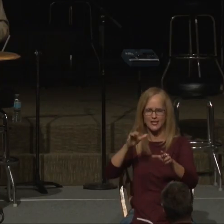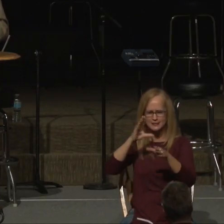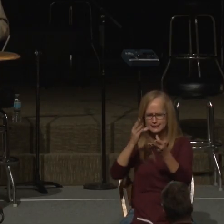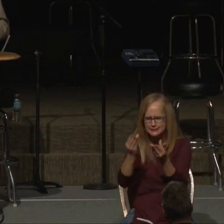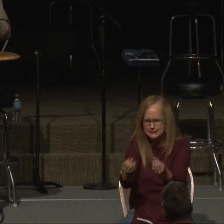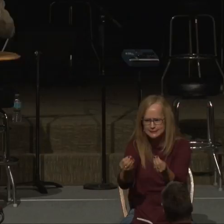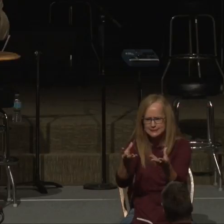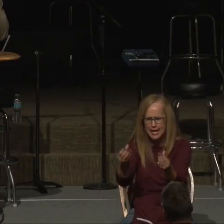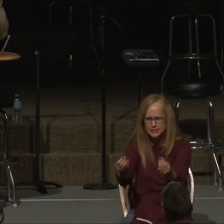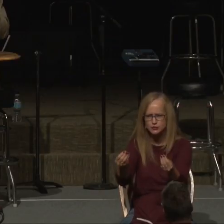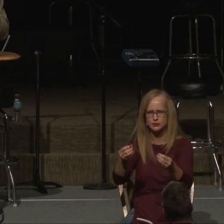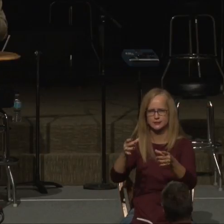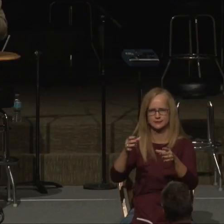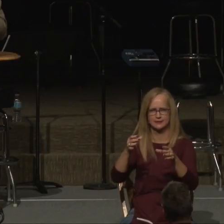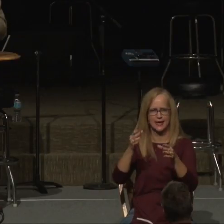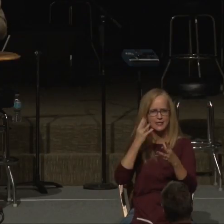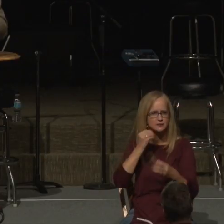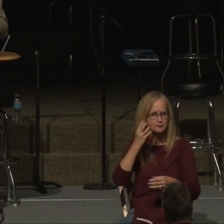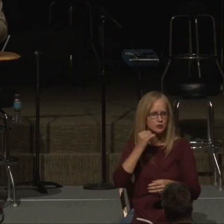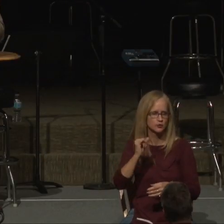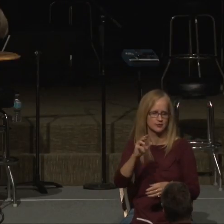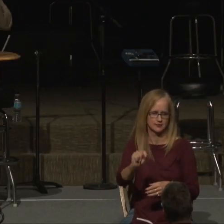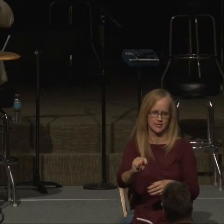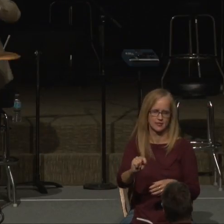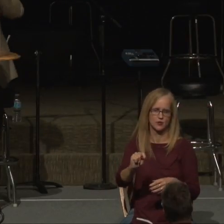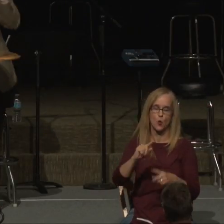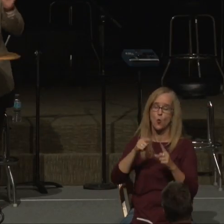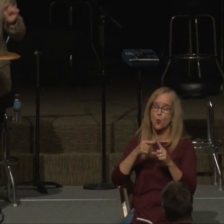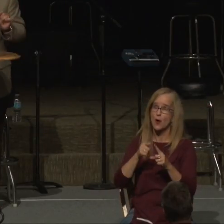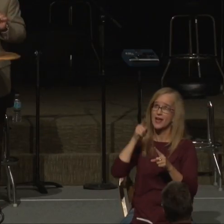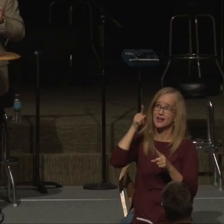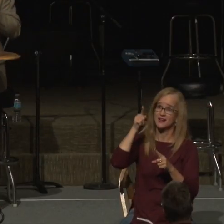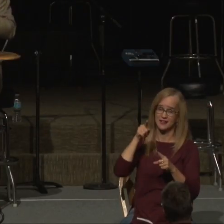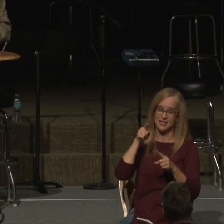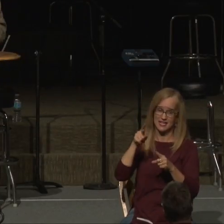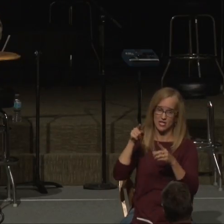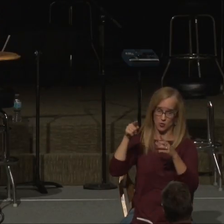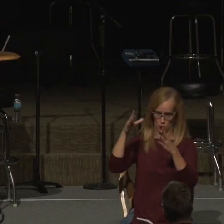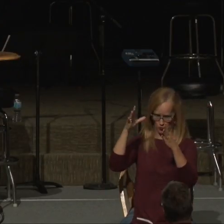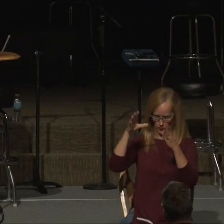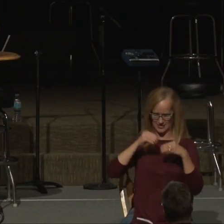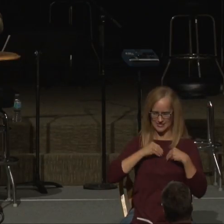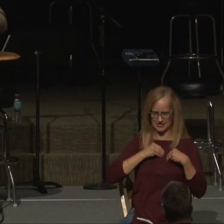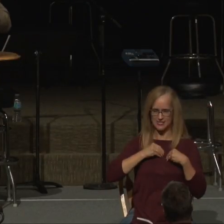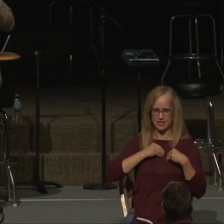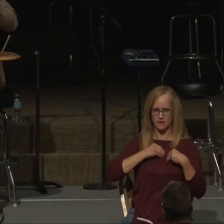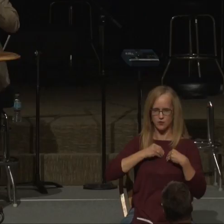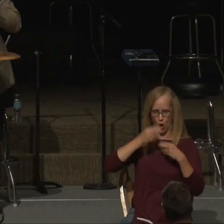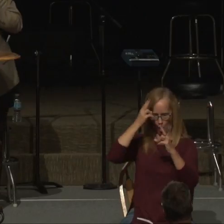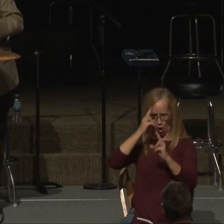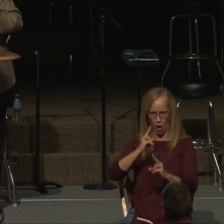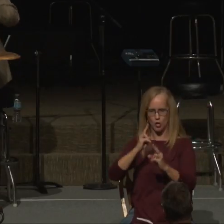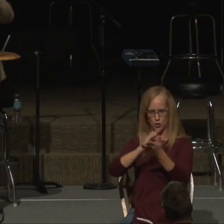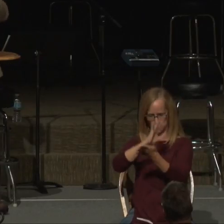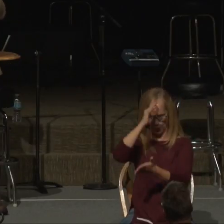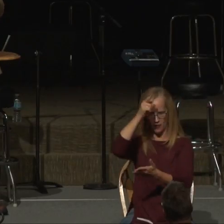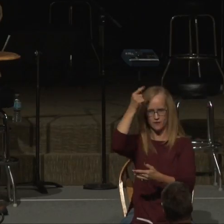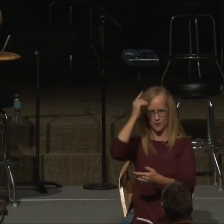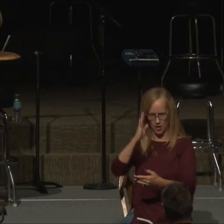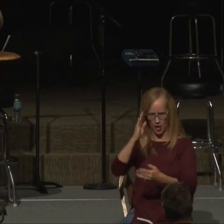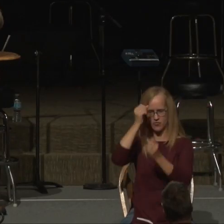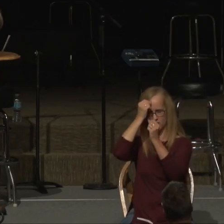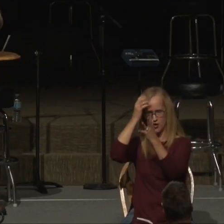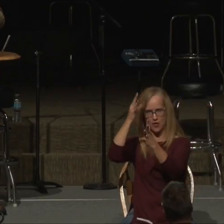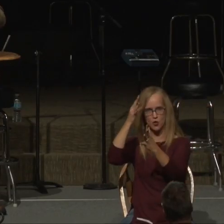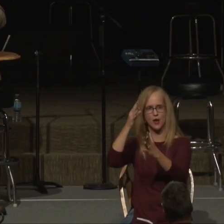touch it, experience it. "For when he received honor and glory from God the Father, and the voice was